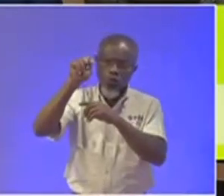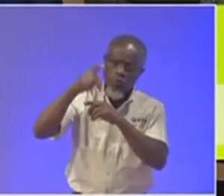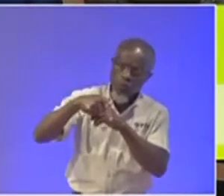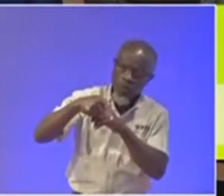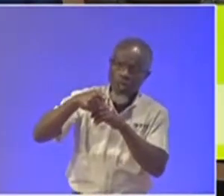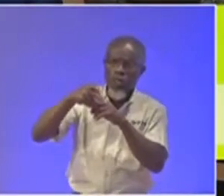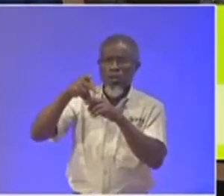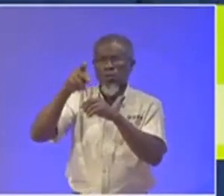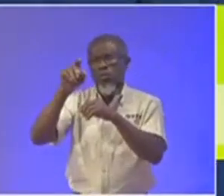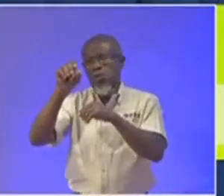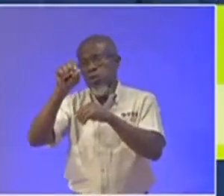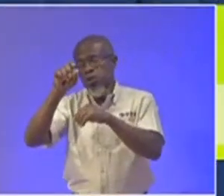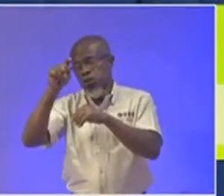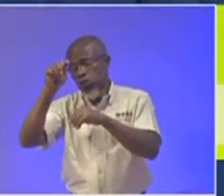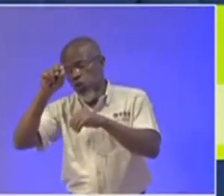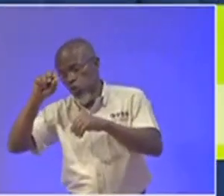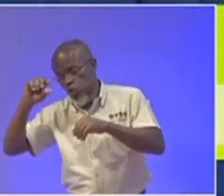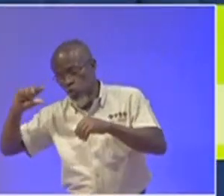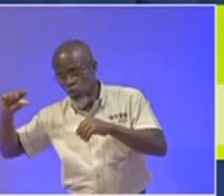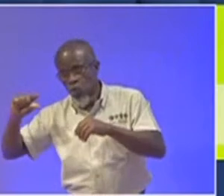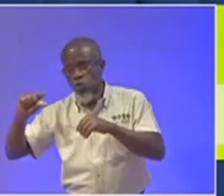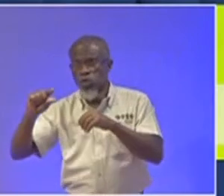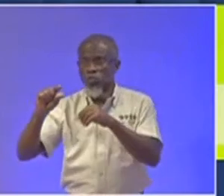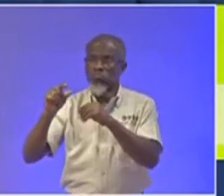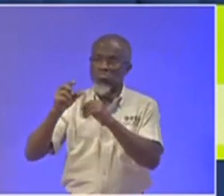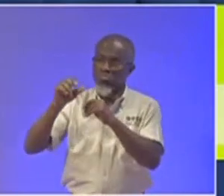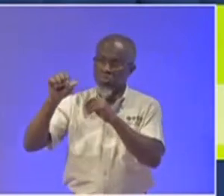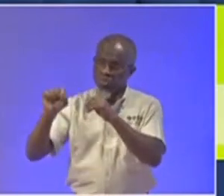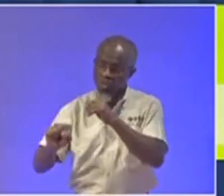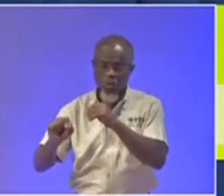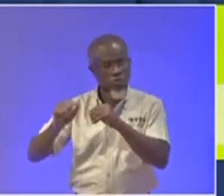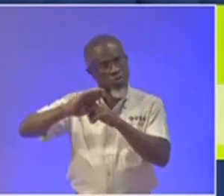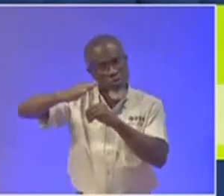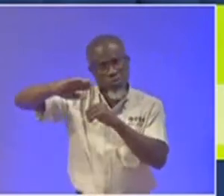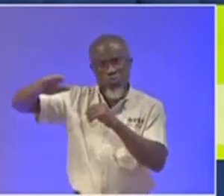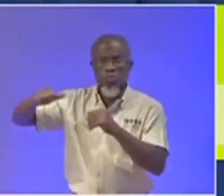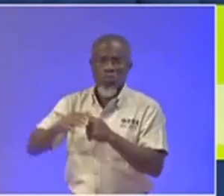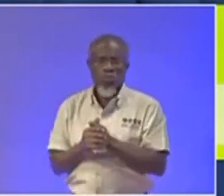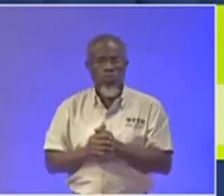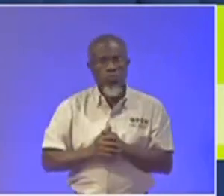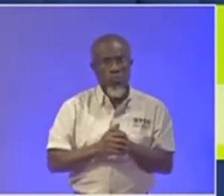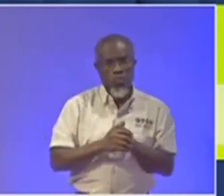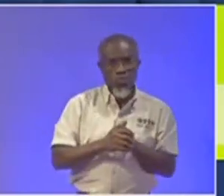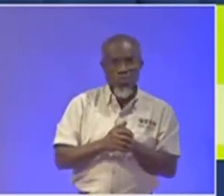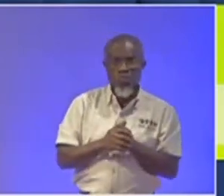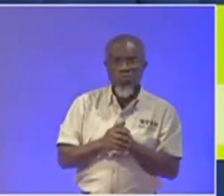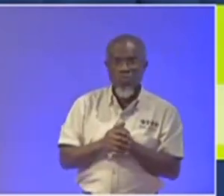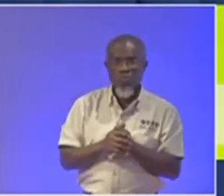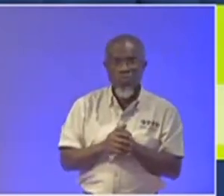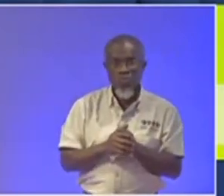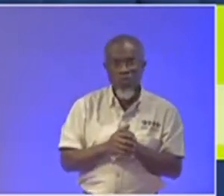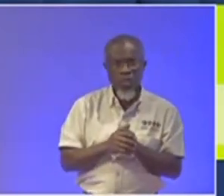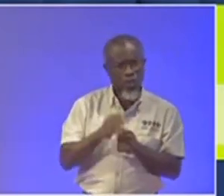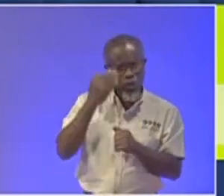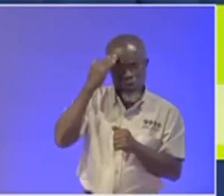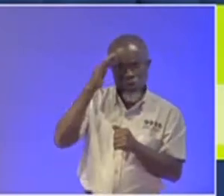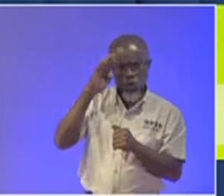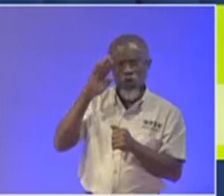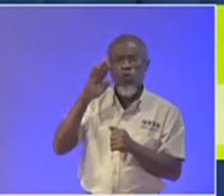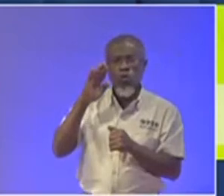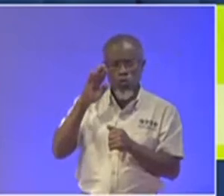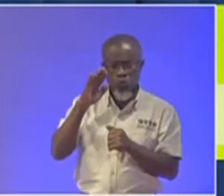well, please, Dr. Scarrett. Well, first at the University at PEDIC, I don't want to give phone numbers because that's a lot of cognitive load. So